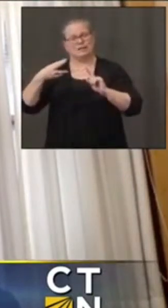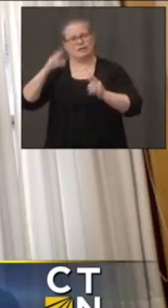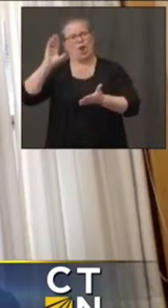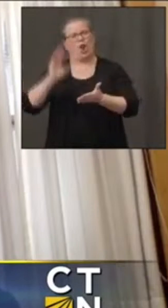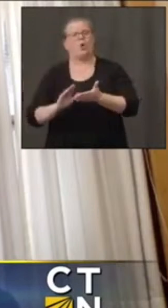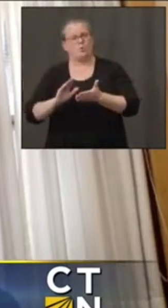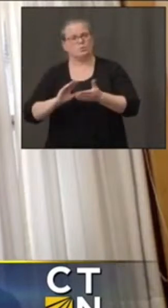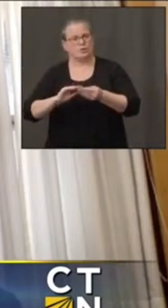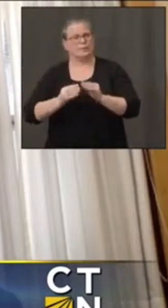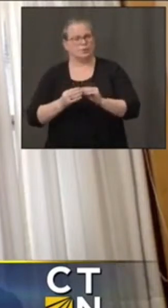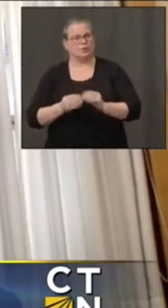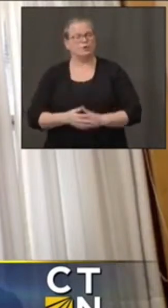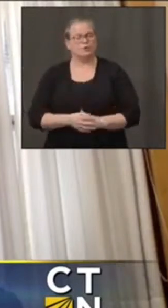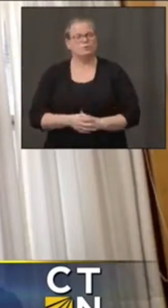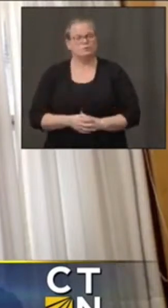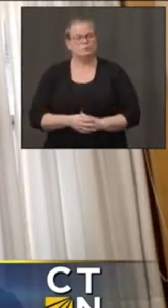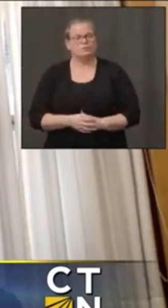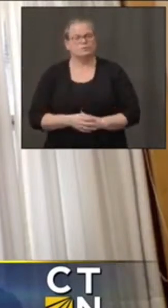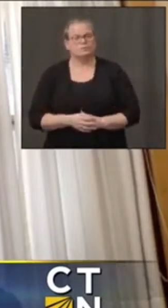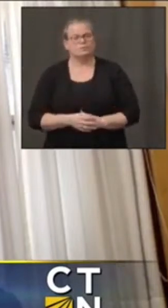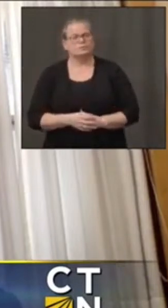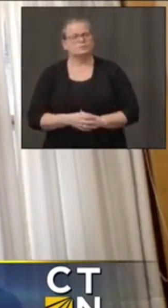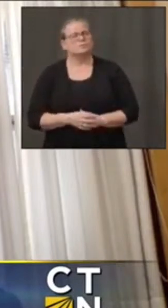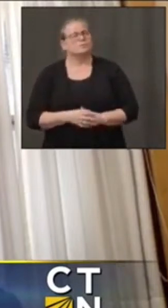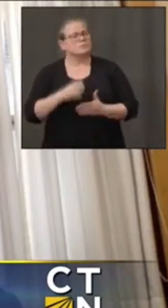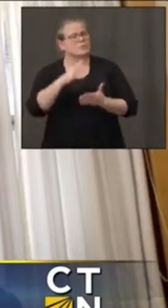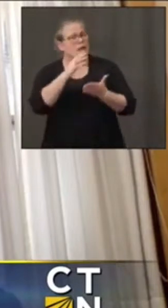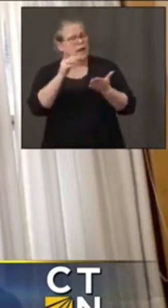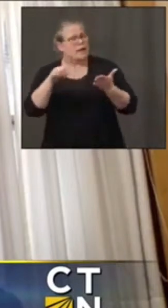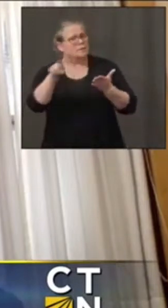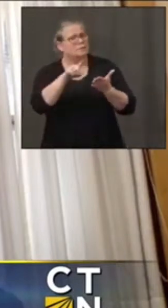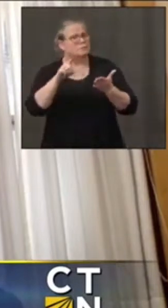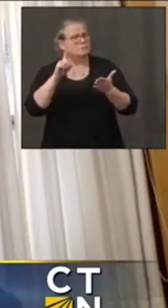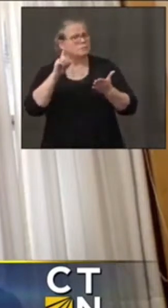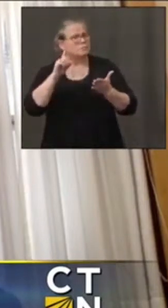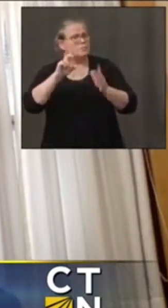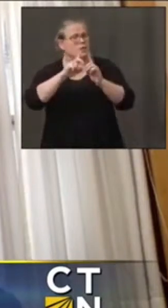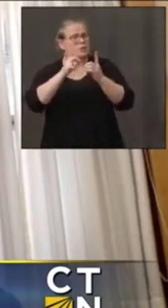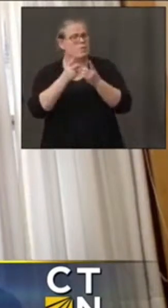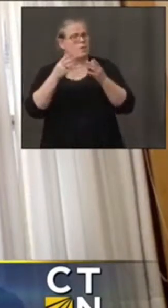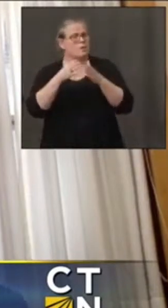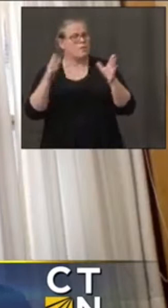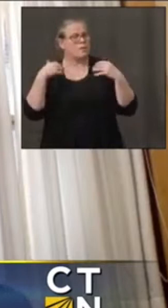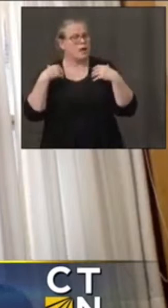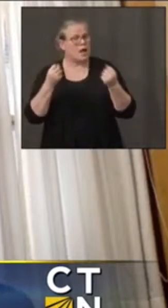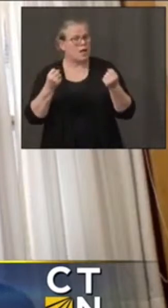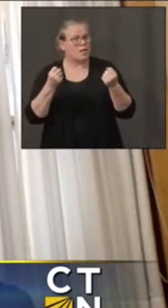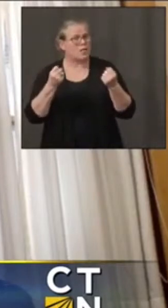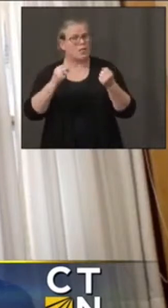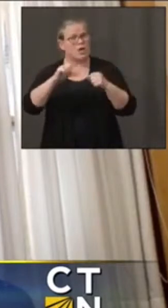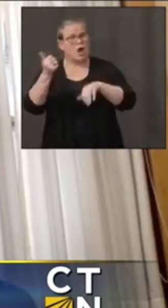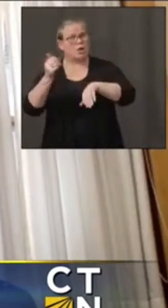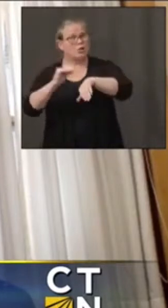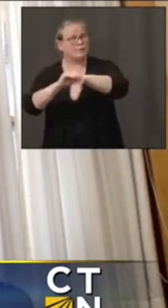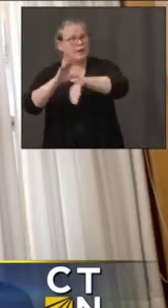Josh, or the governor, are you hearing from the Department of Public Health and other advisors to the